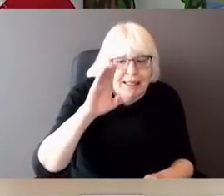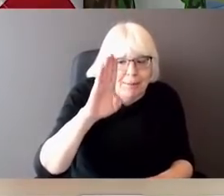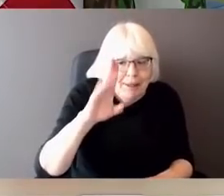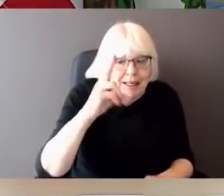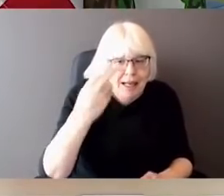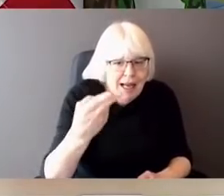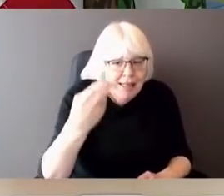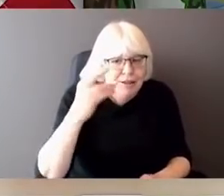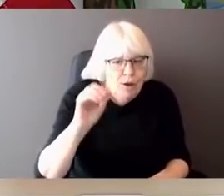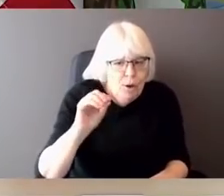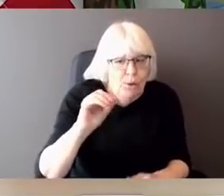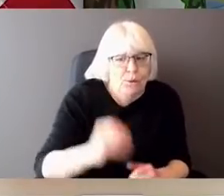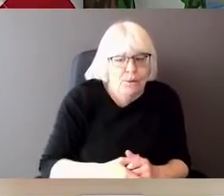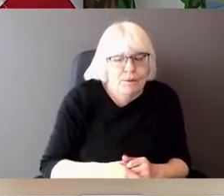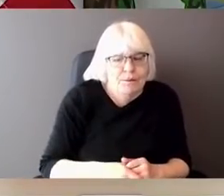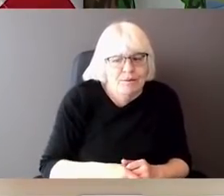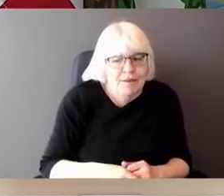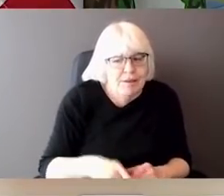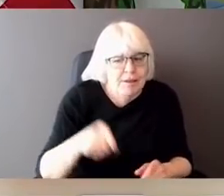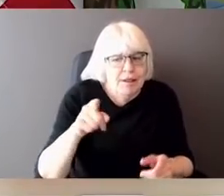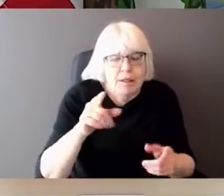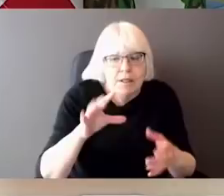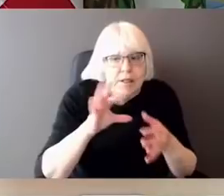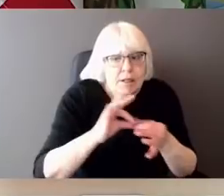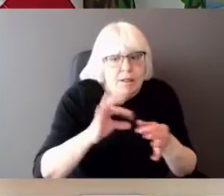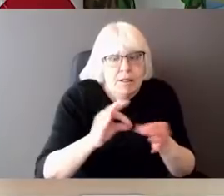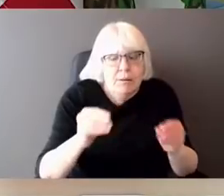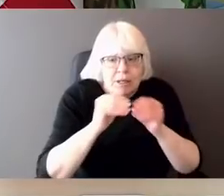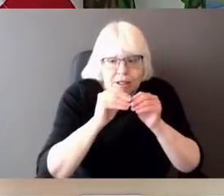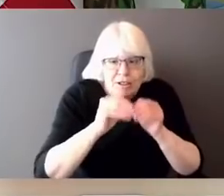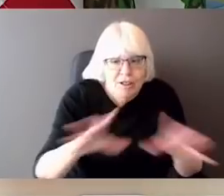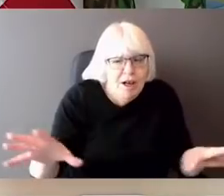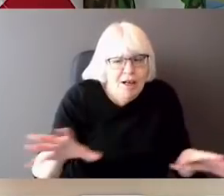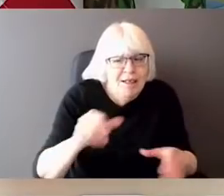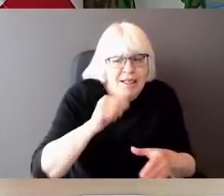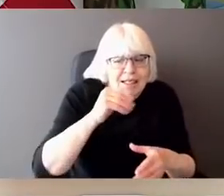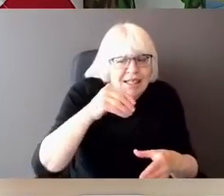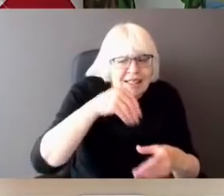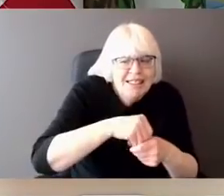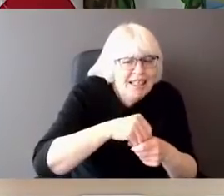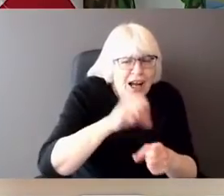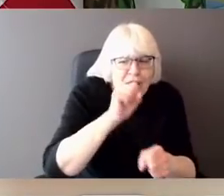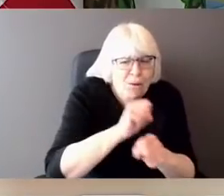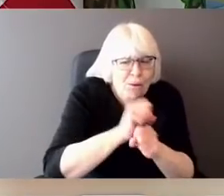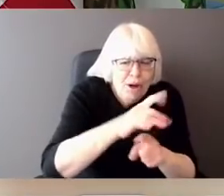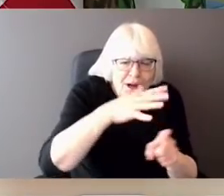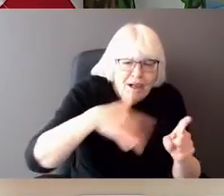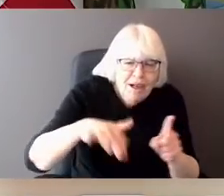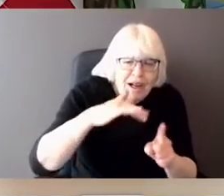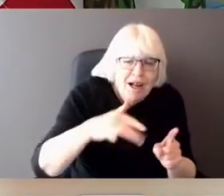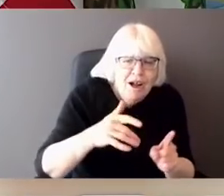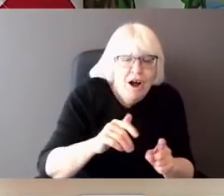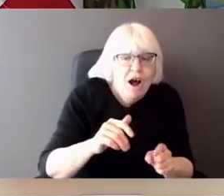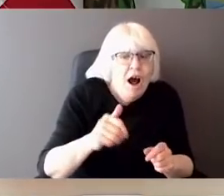other particular congregate settings that really drove transmission of the virus over the last month and a half, 2